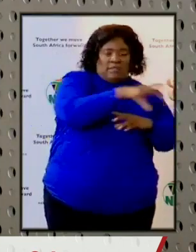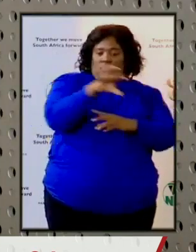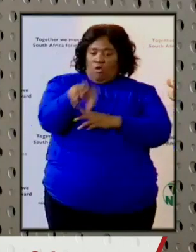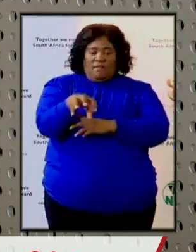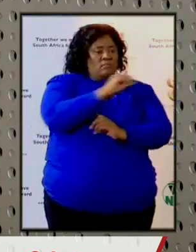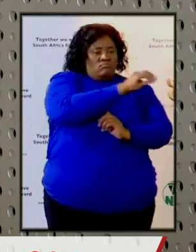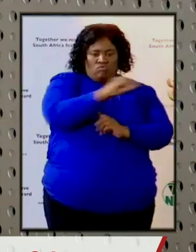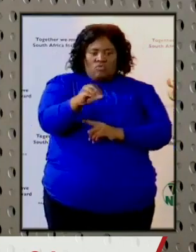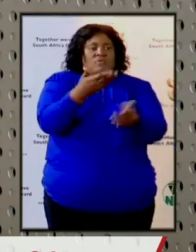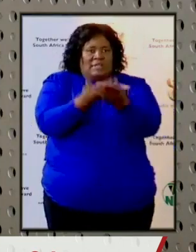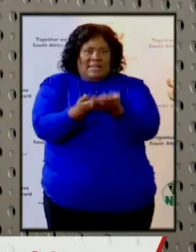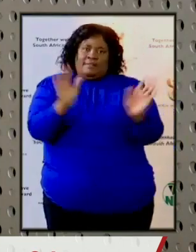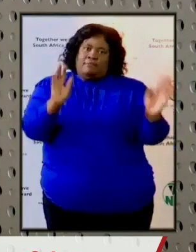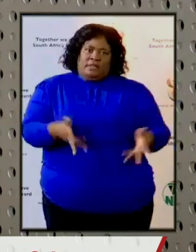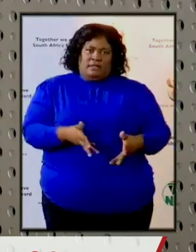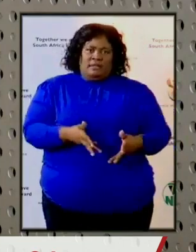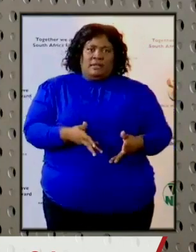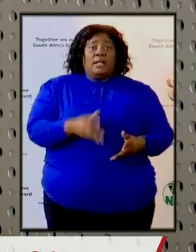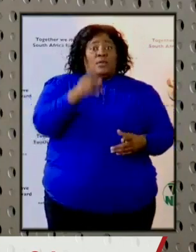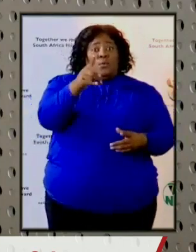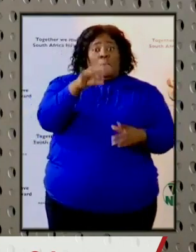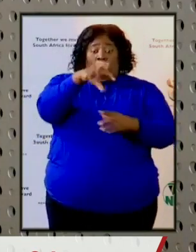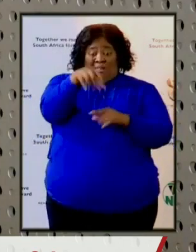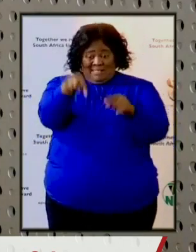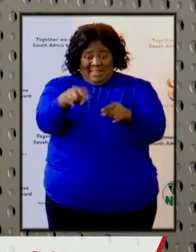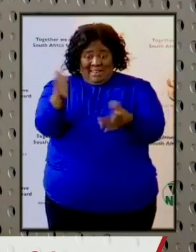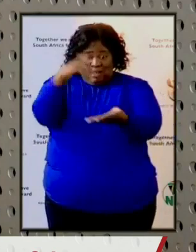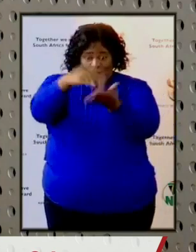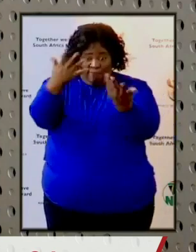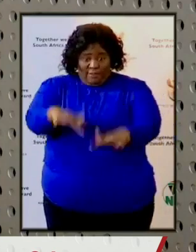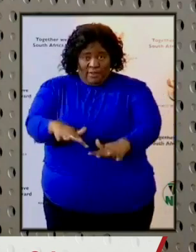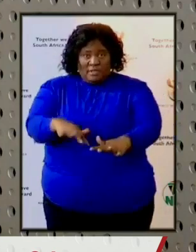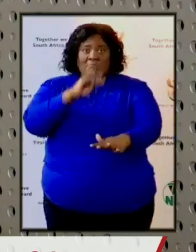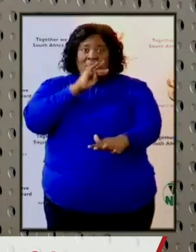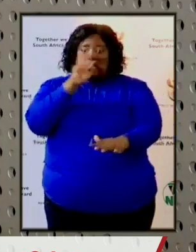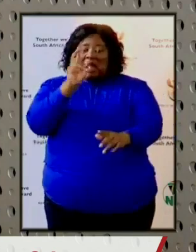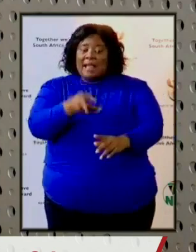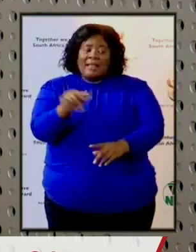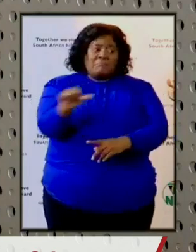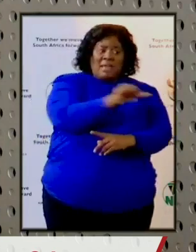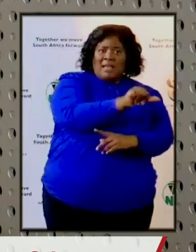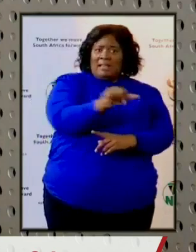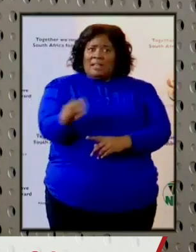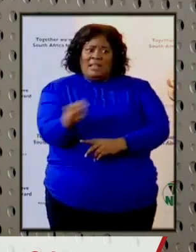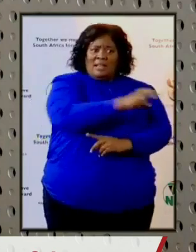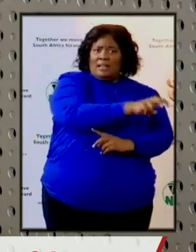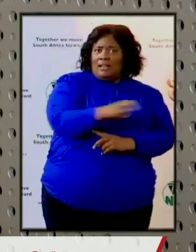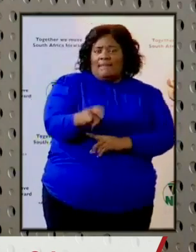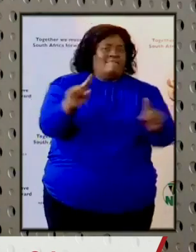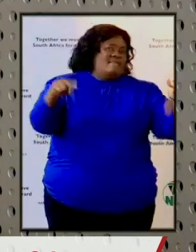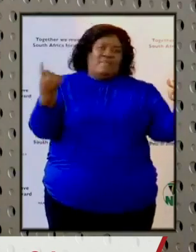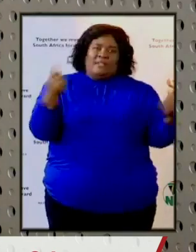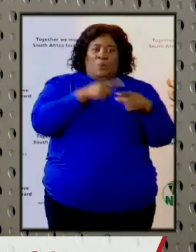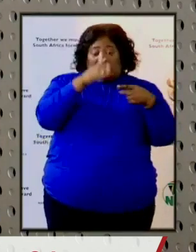other. And once you are in that province, there's no commuting going up and down.